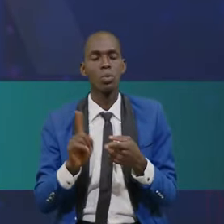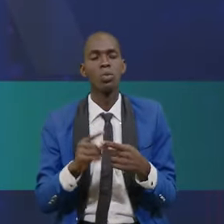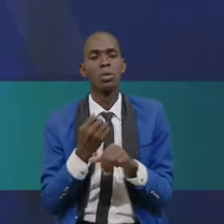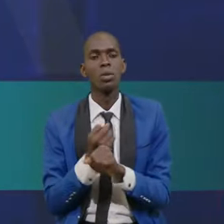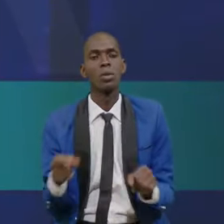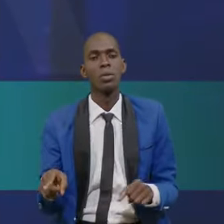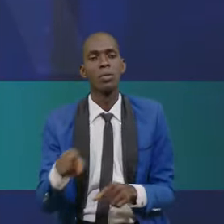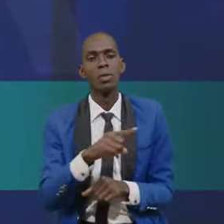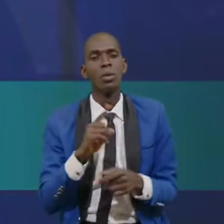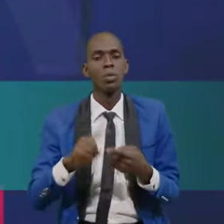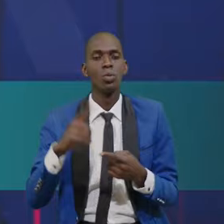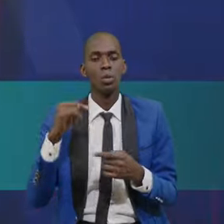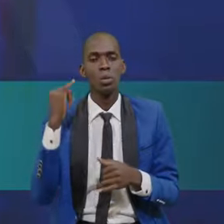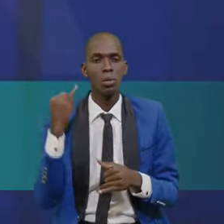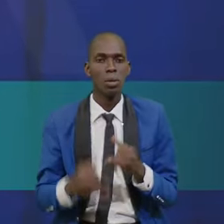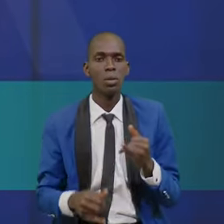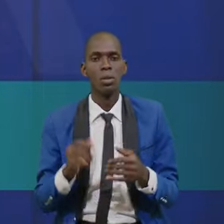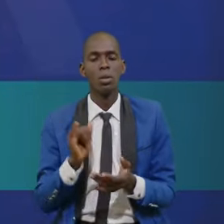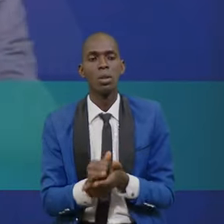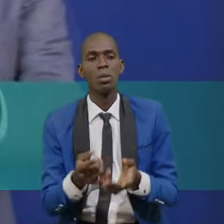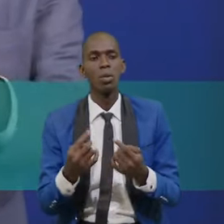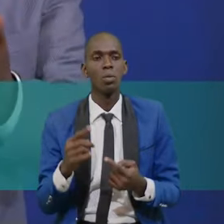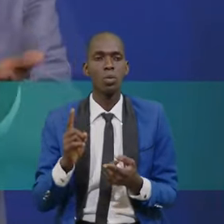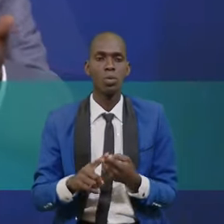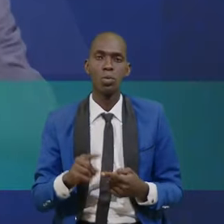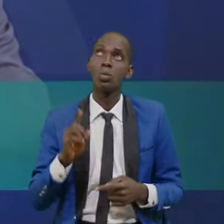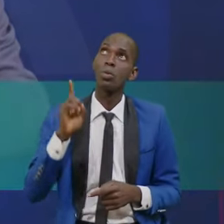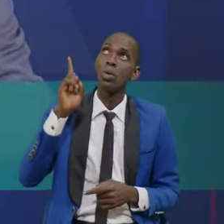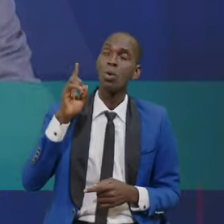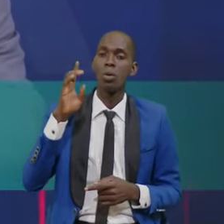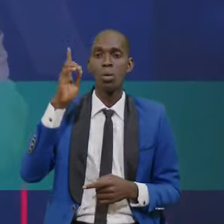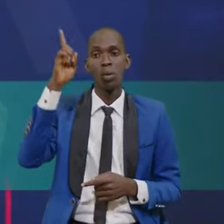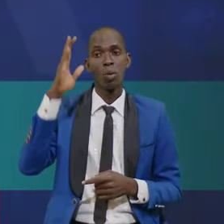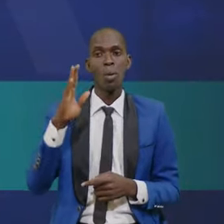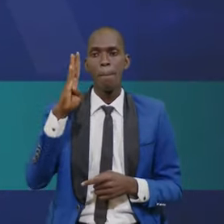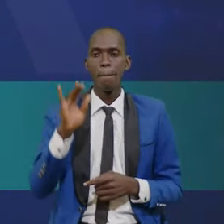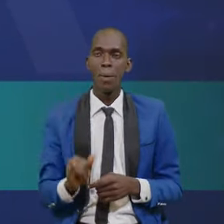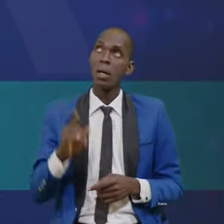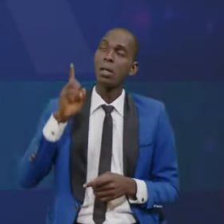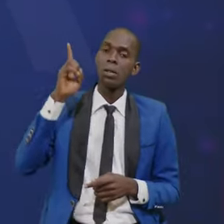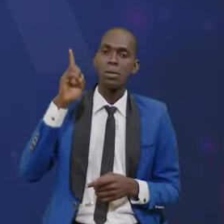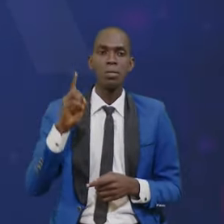the uttermost that come unto God by him. Sin